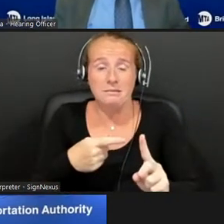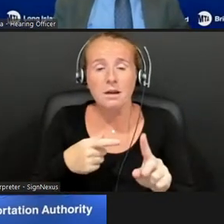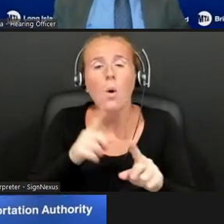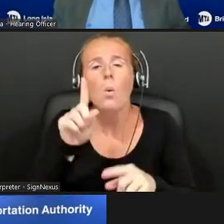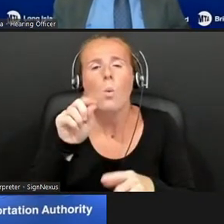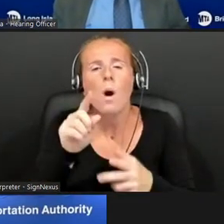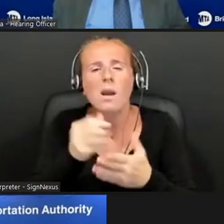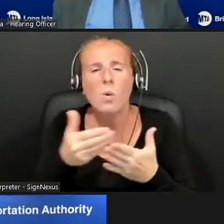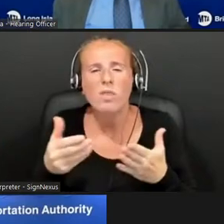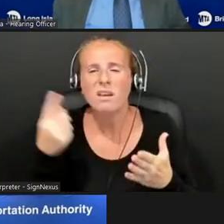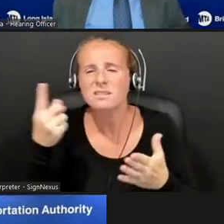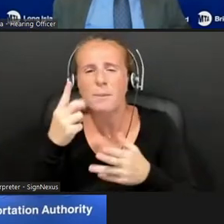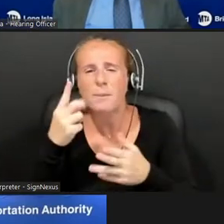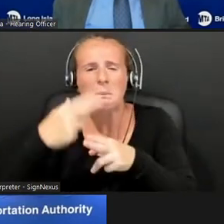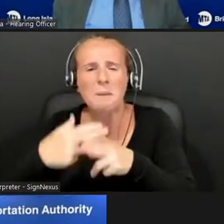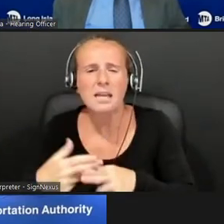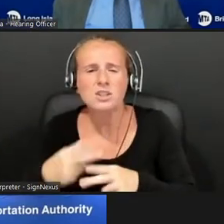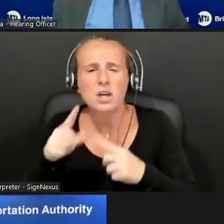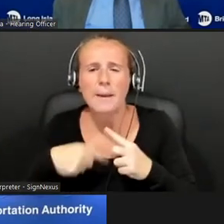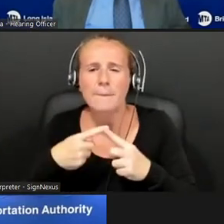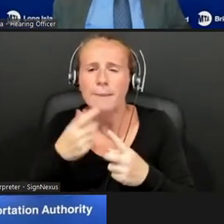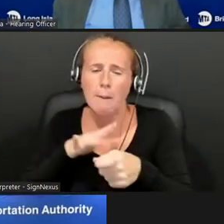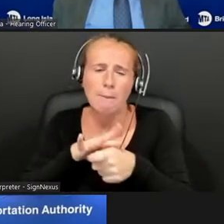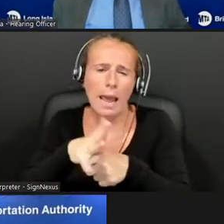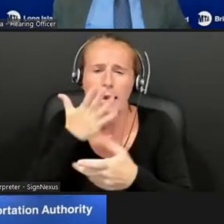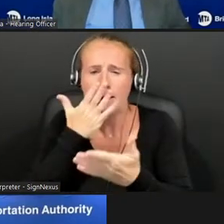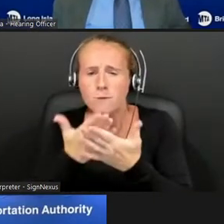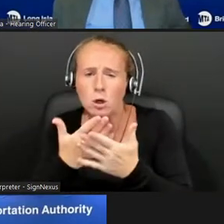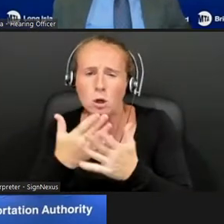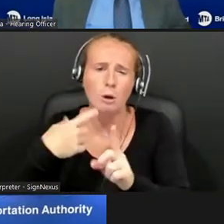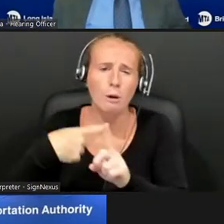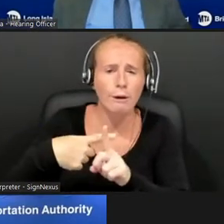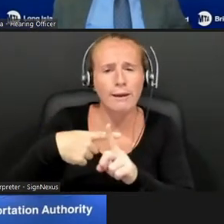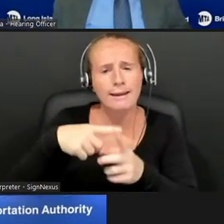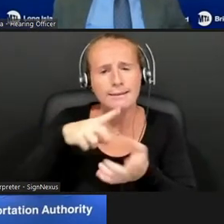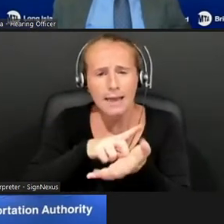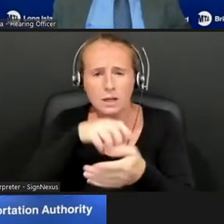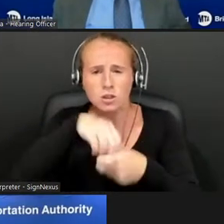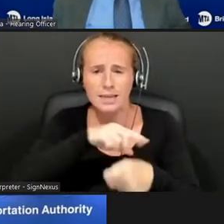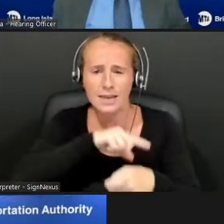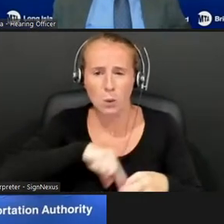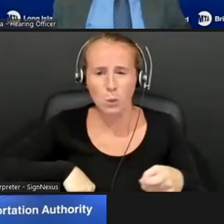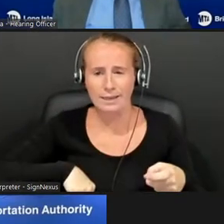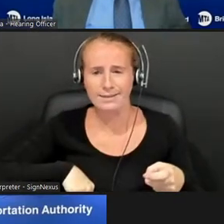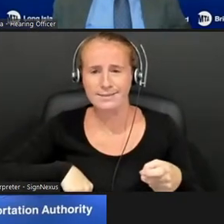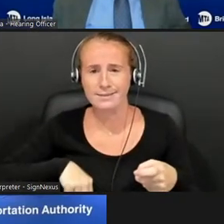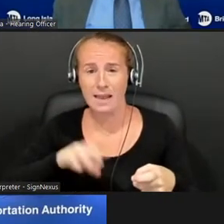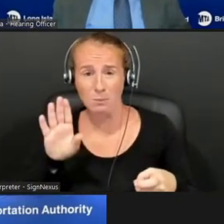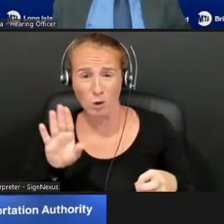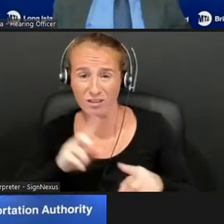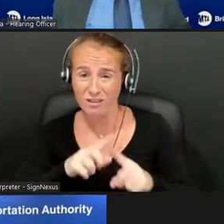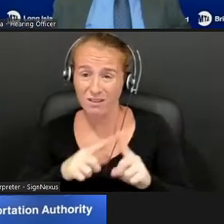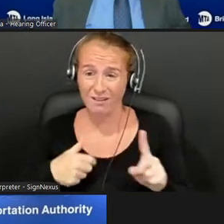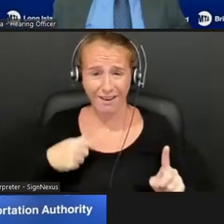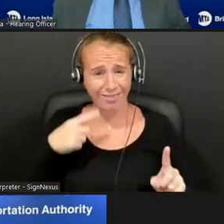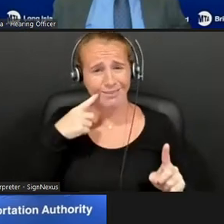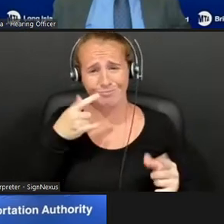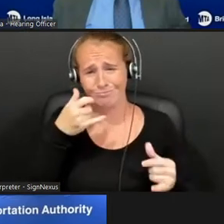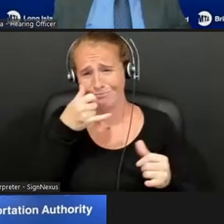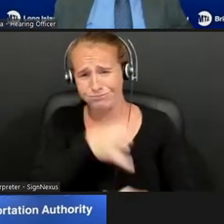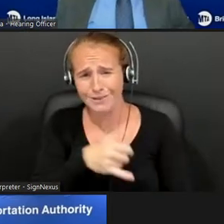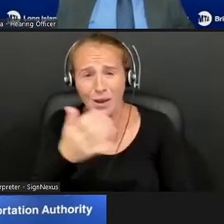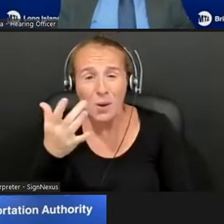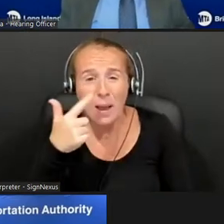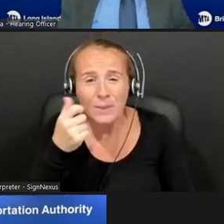someone mentioned something about there being plenty of good doctors in Queens and Brooklyn and I find that absurd because if you have uh